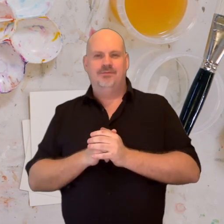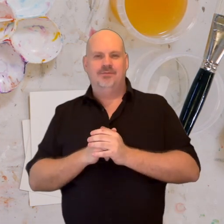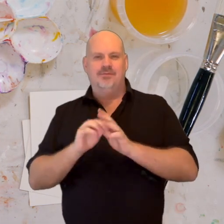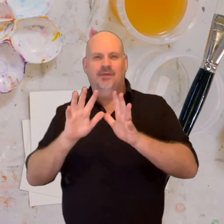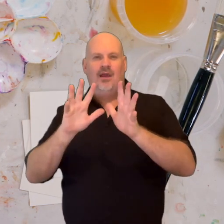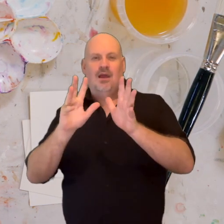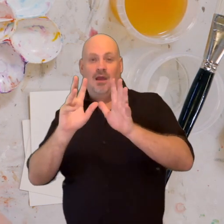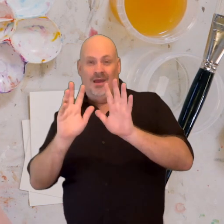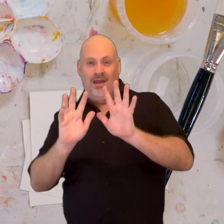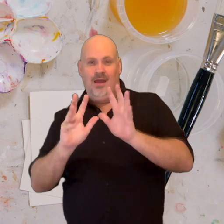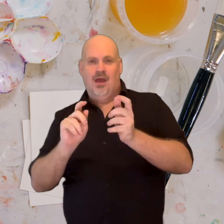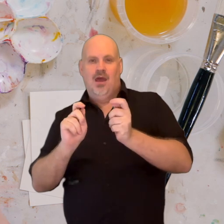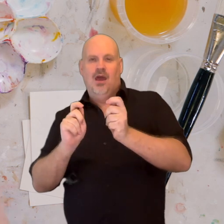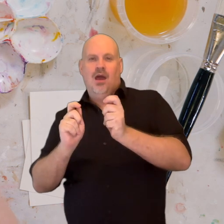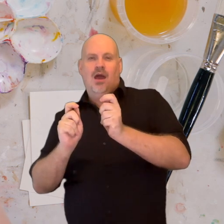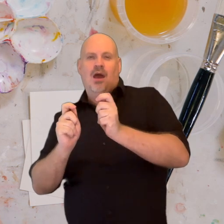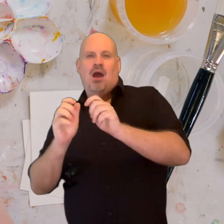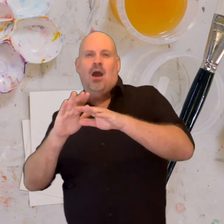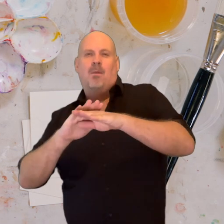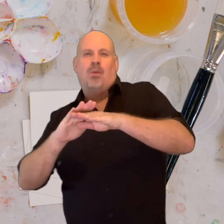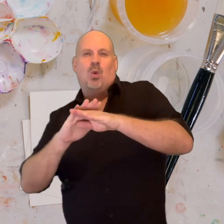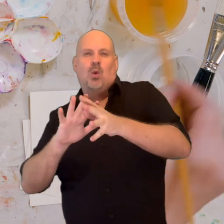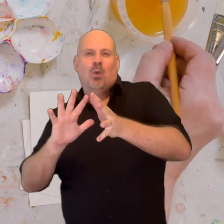more bluey type tone.